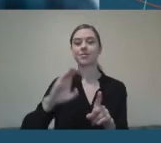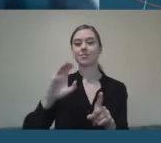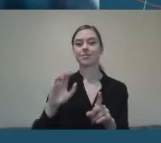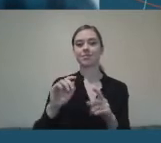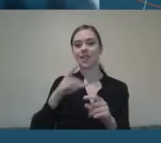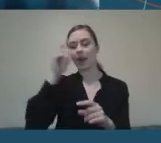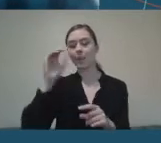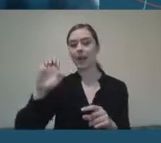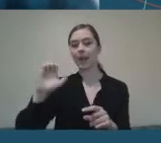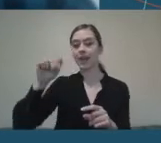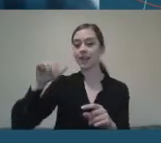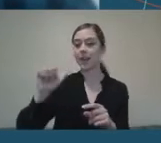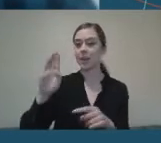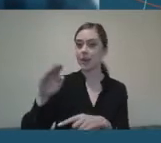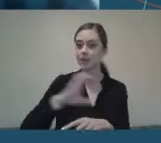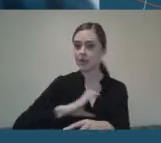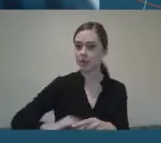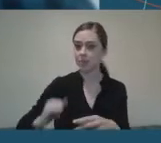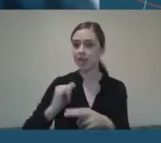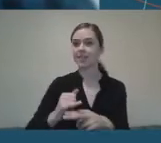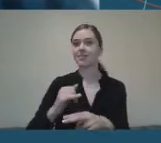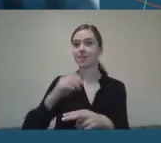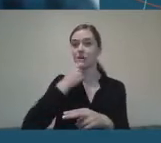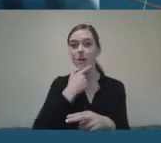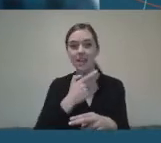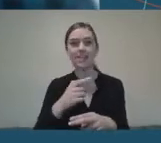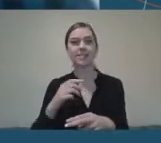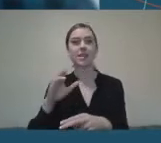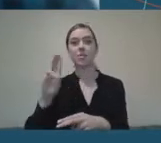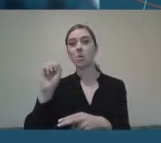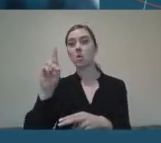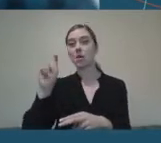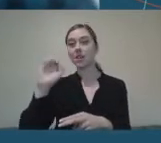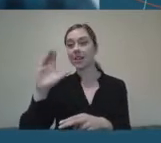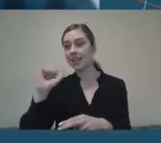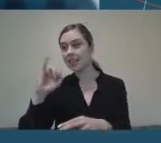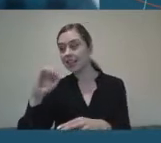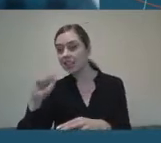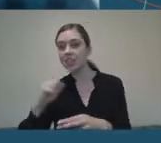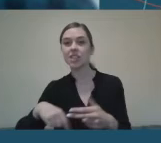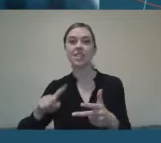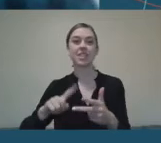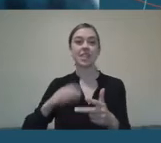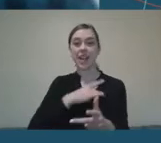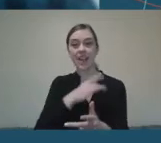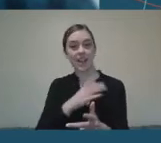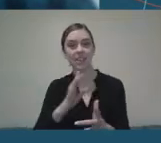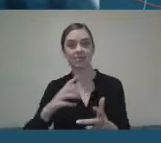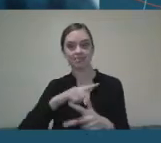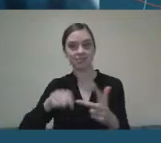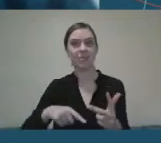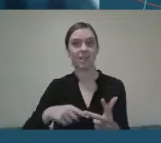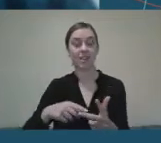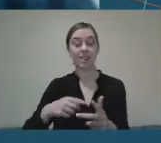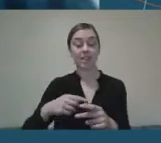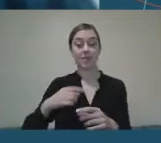Dublin, Portlaoise Panthers, Kilkenny Stars, clubs like this who kind of beat us to the punch, and we're doing this already. And since we highlighted